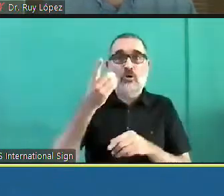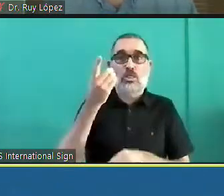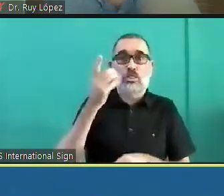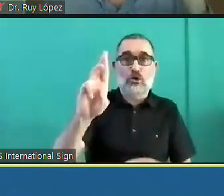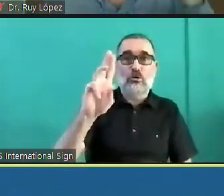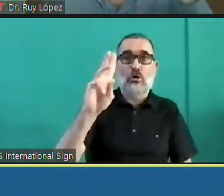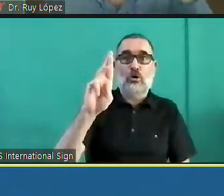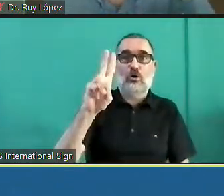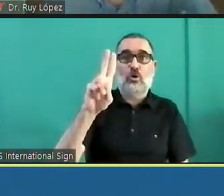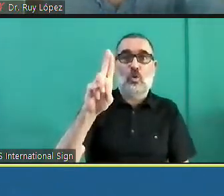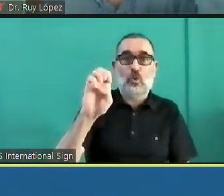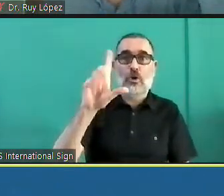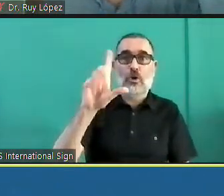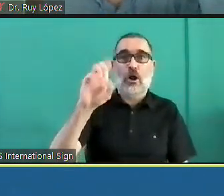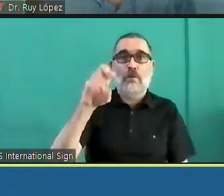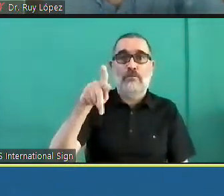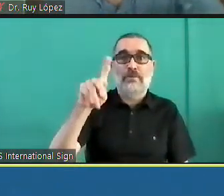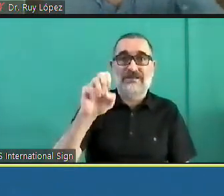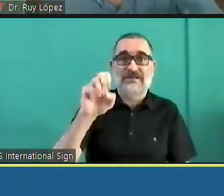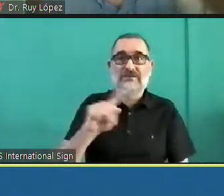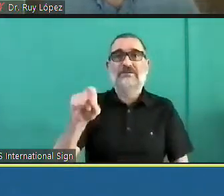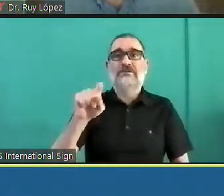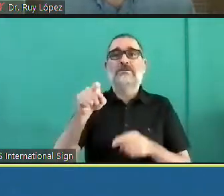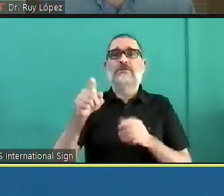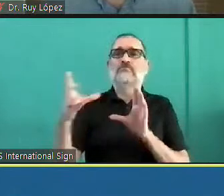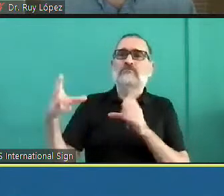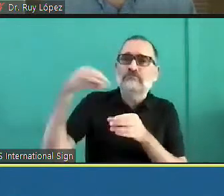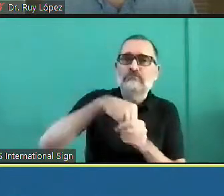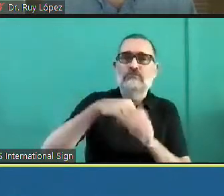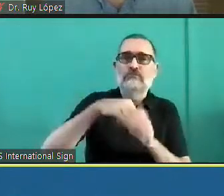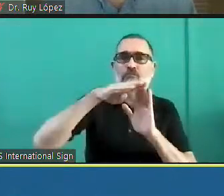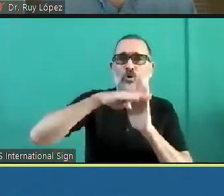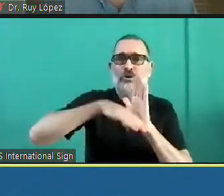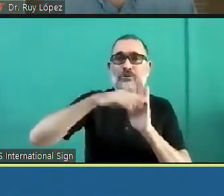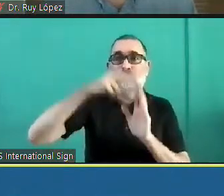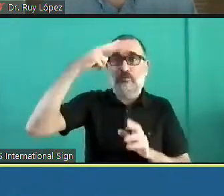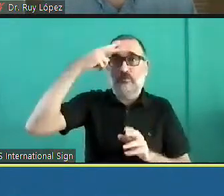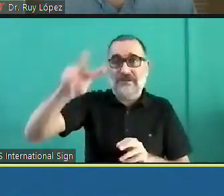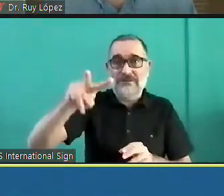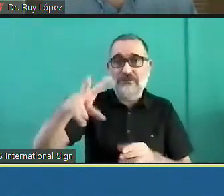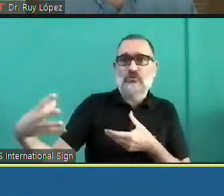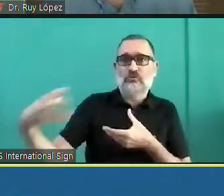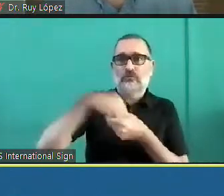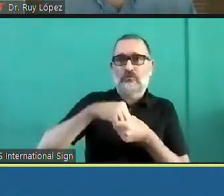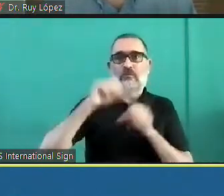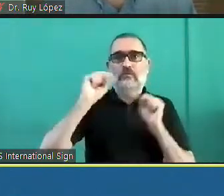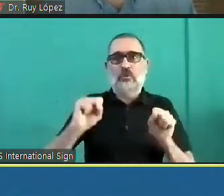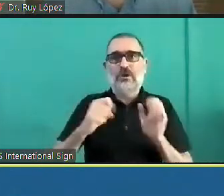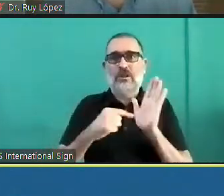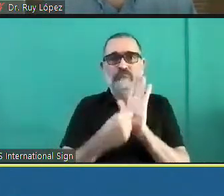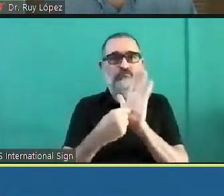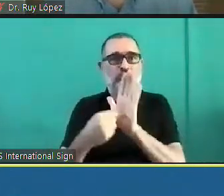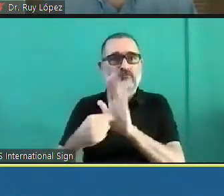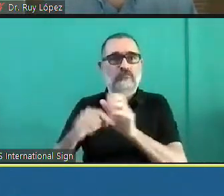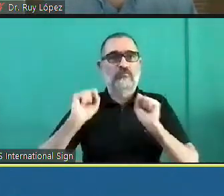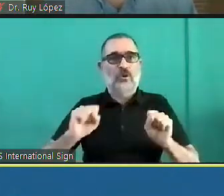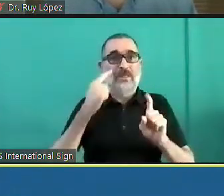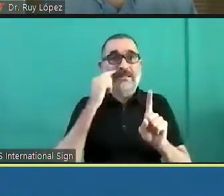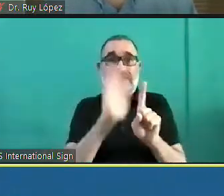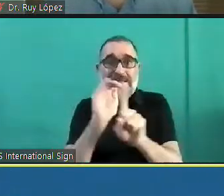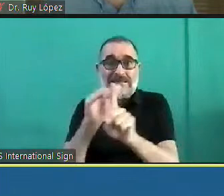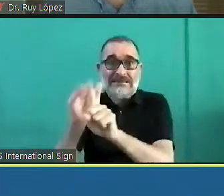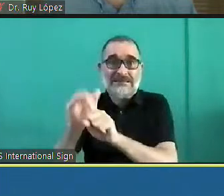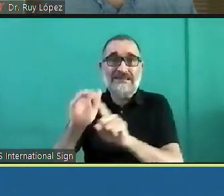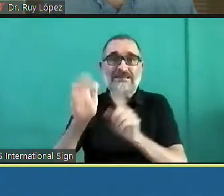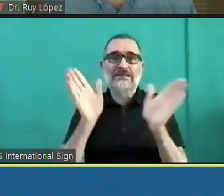epidemiology. He's a specialist in internal medicine through the National Institute of Medical Science and Nutrition of